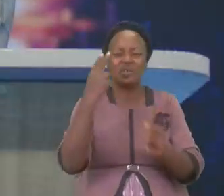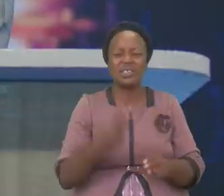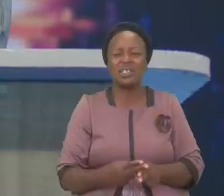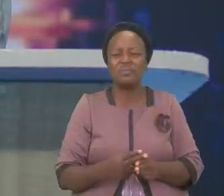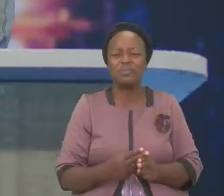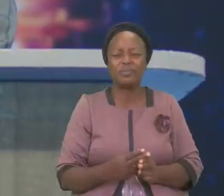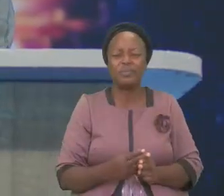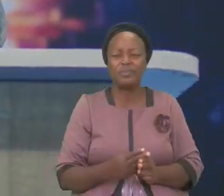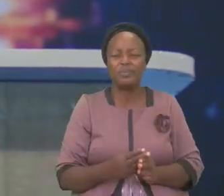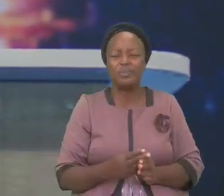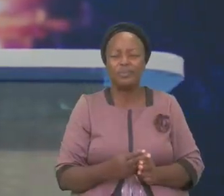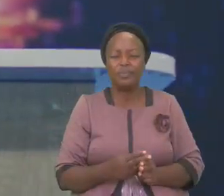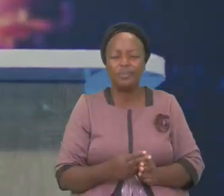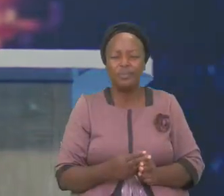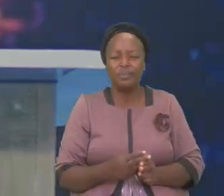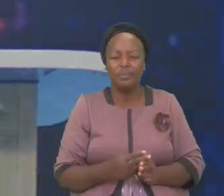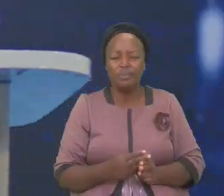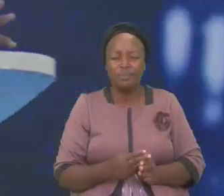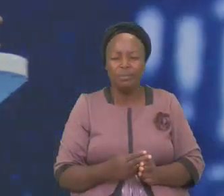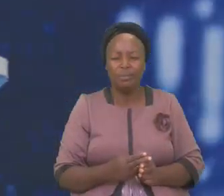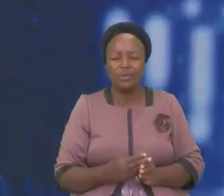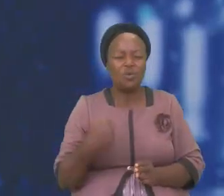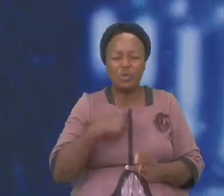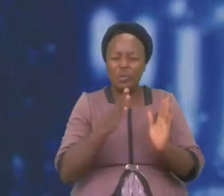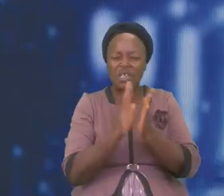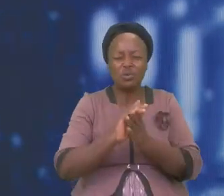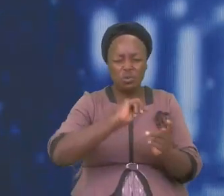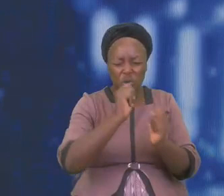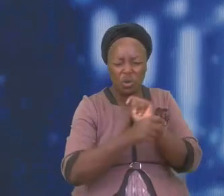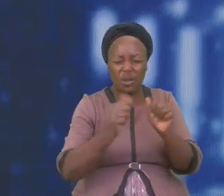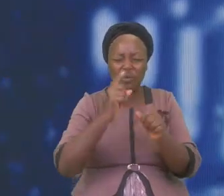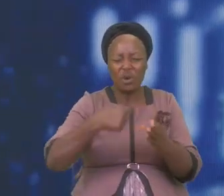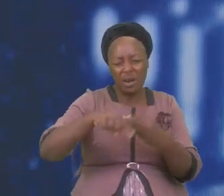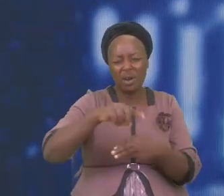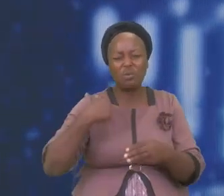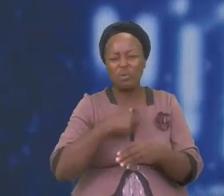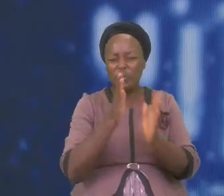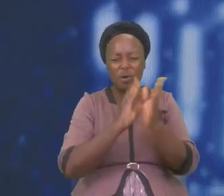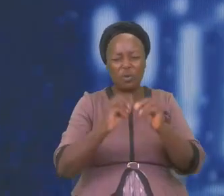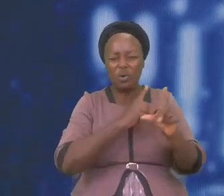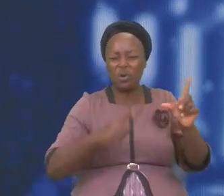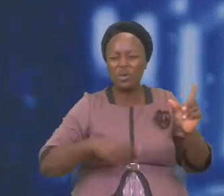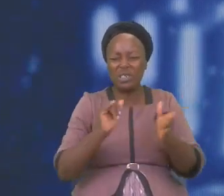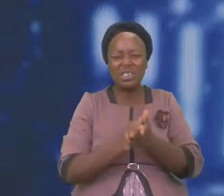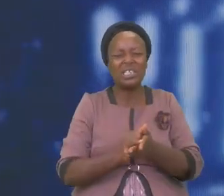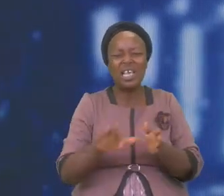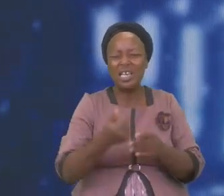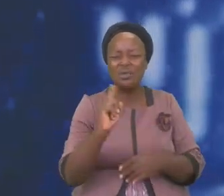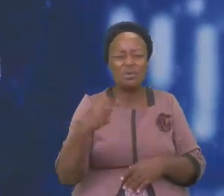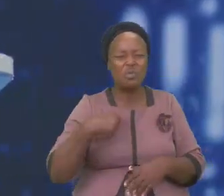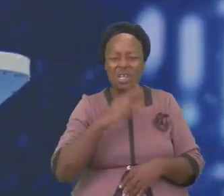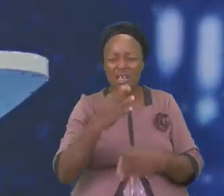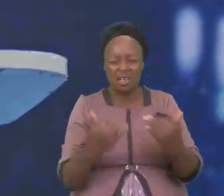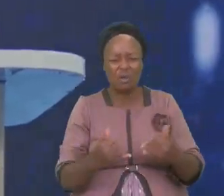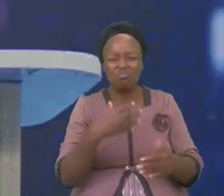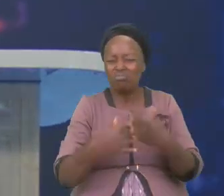around. I will pray, Lord, wherever we are, whatever the condition, whatever we're going